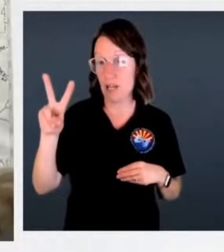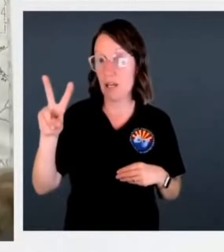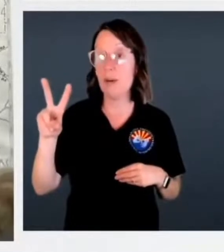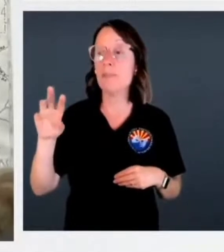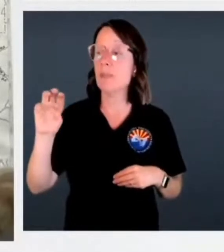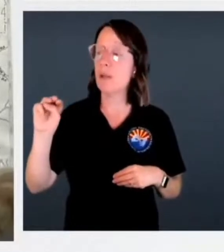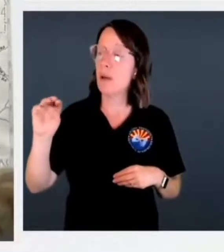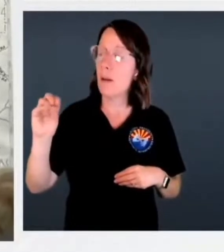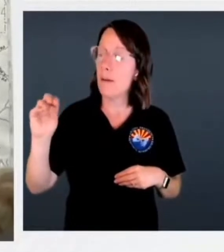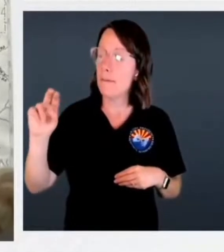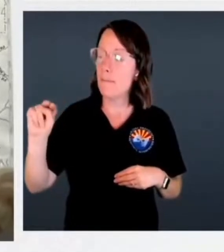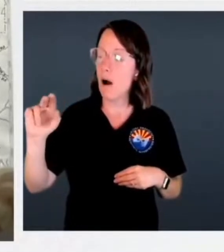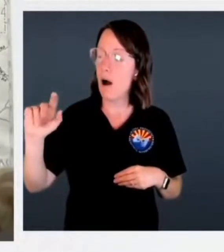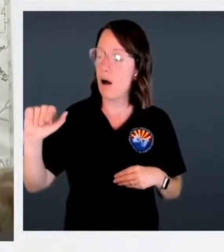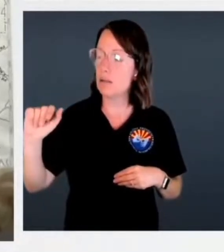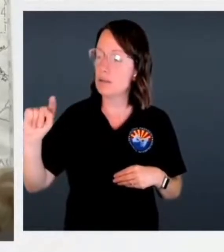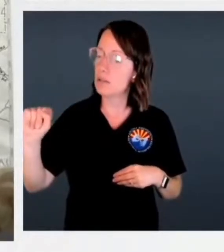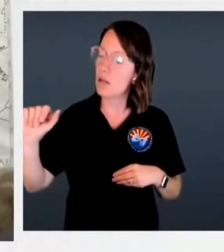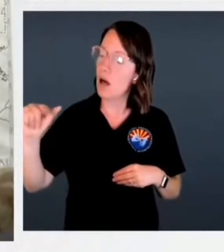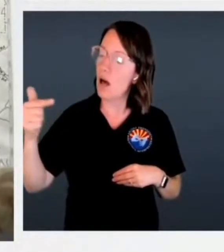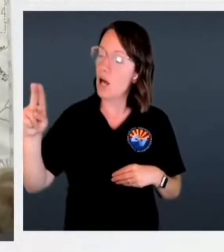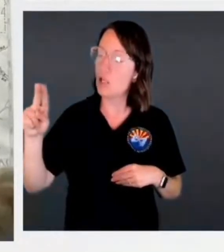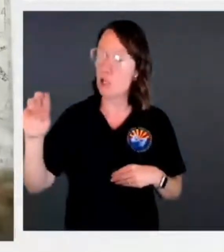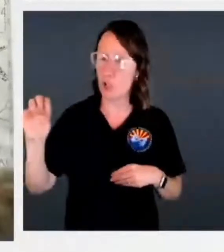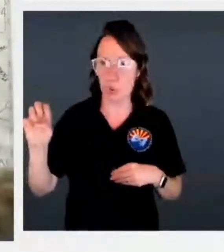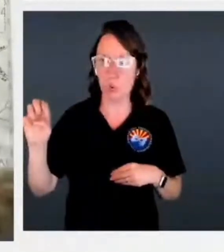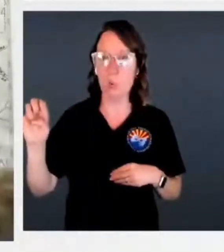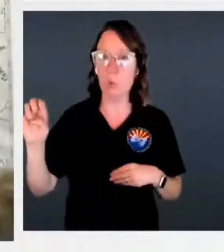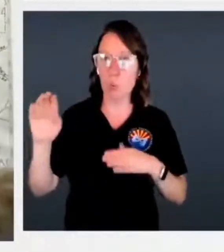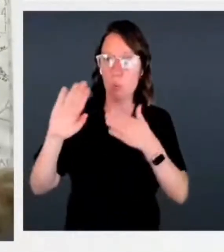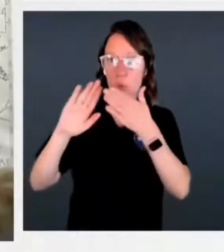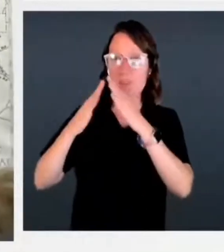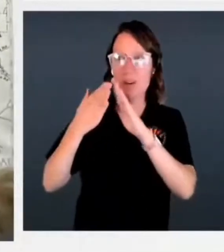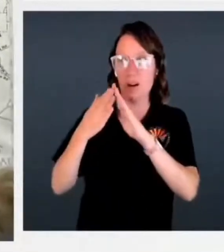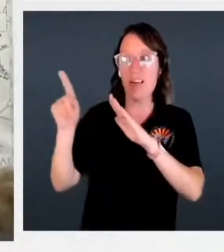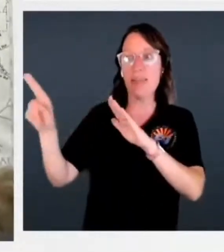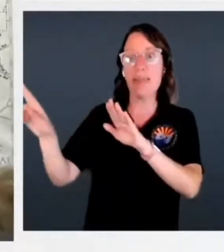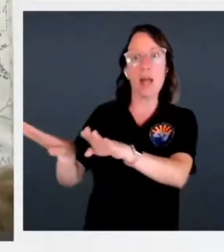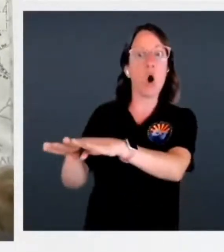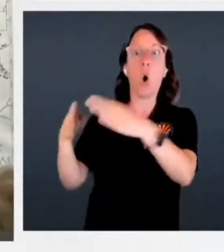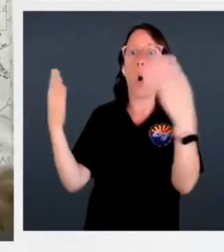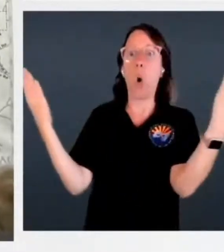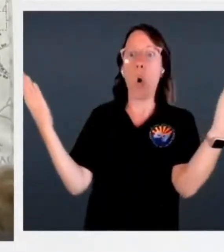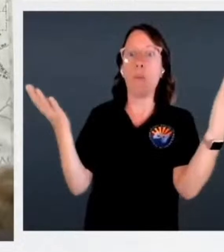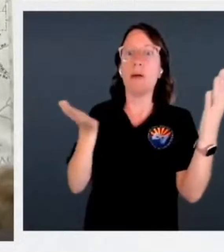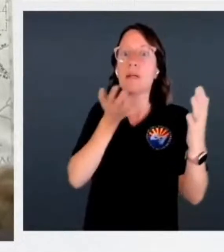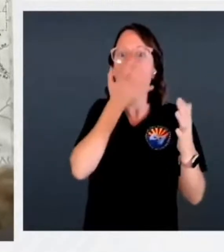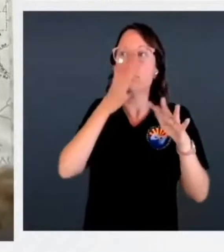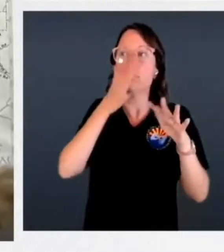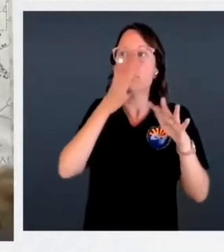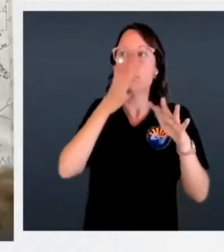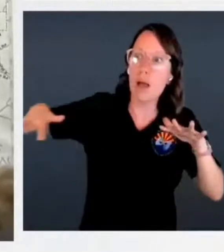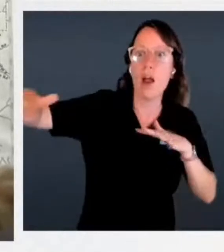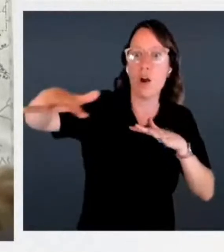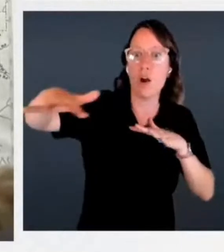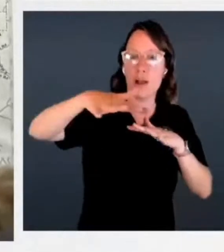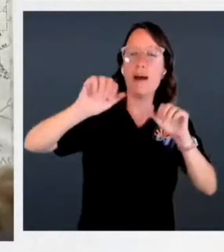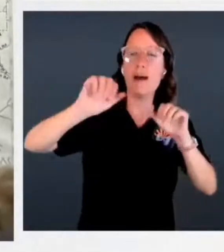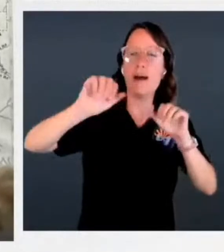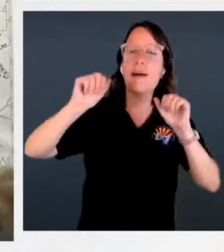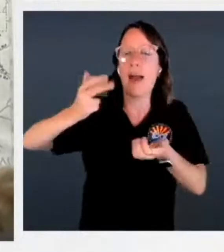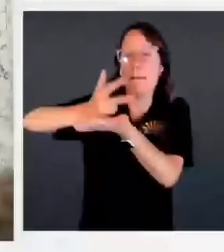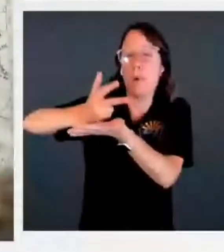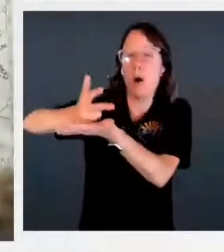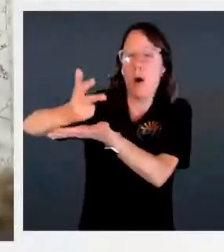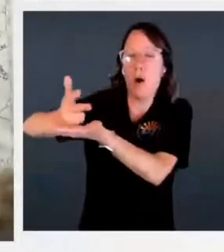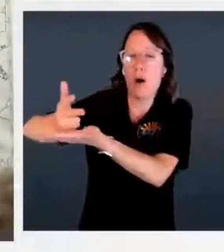gracious. Opened up basically where they had the Freedom Fest, and we have an RV park with lights. And then as more need